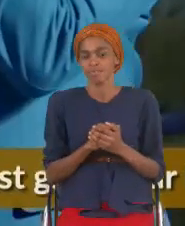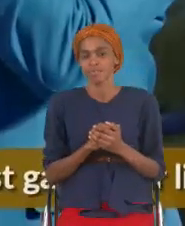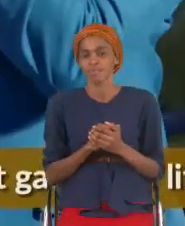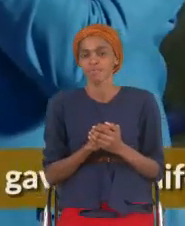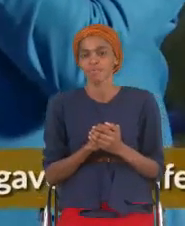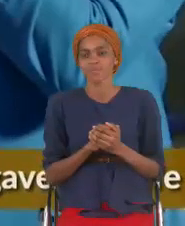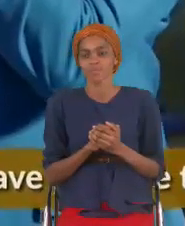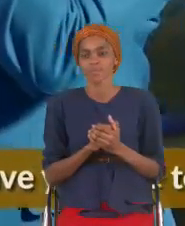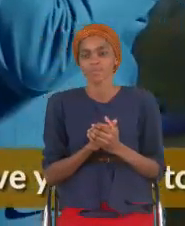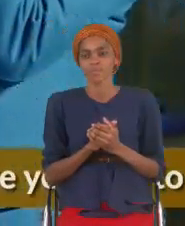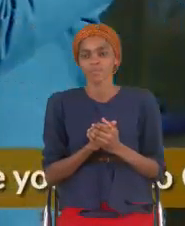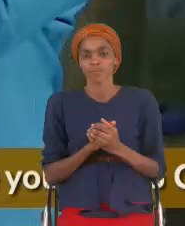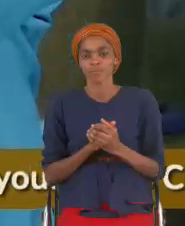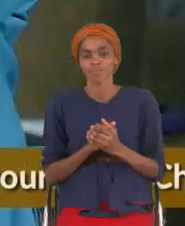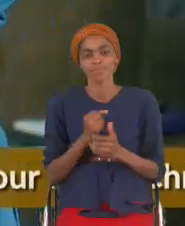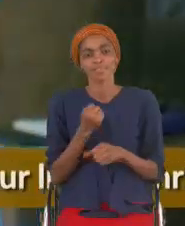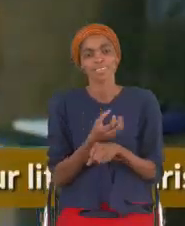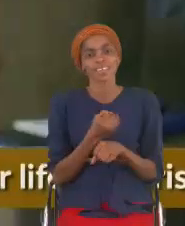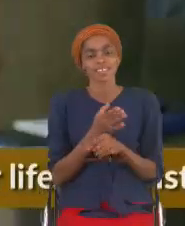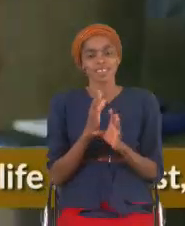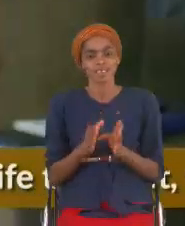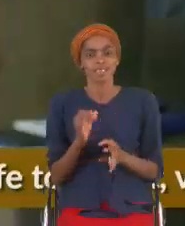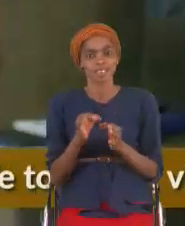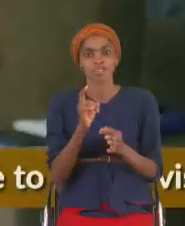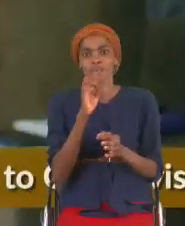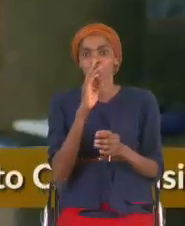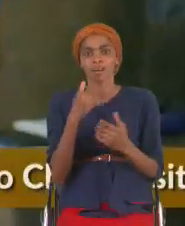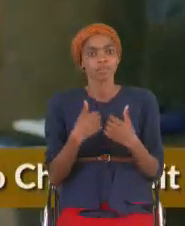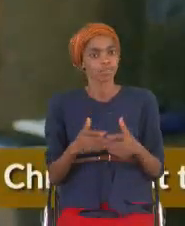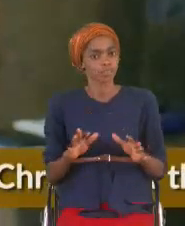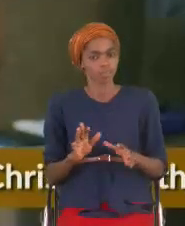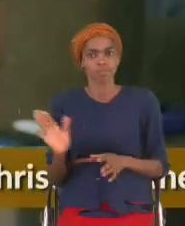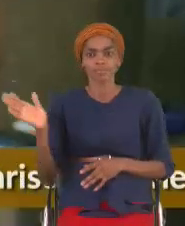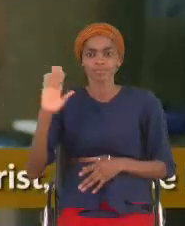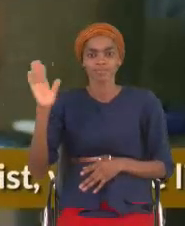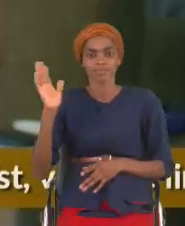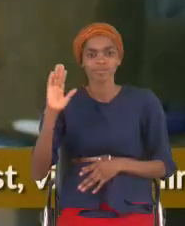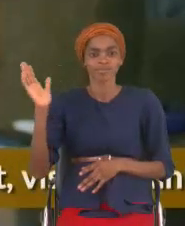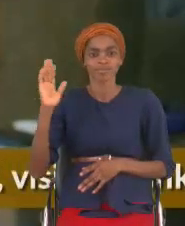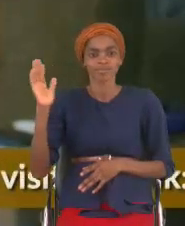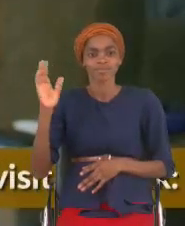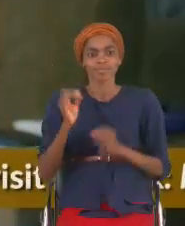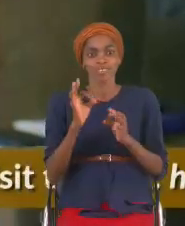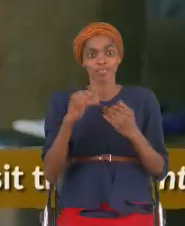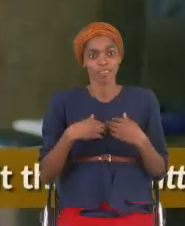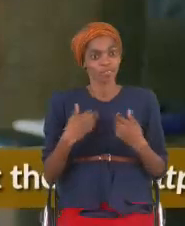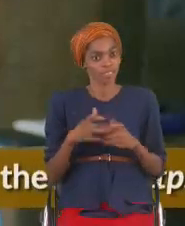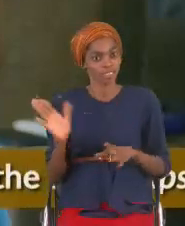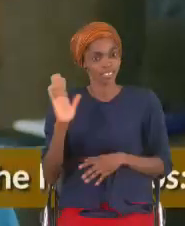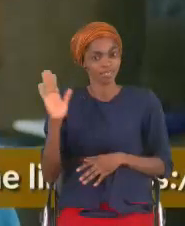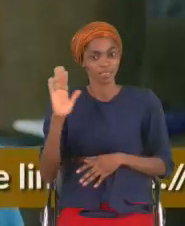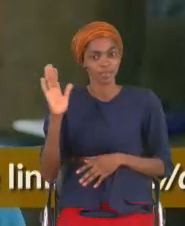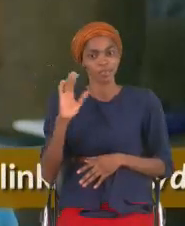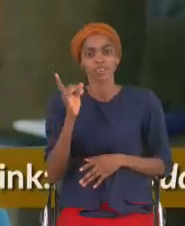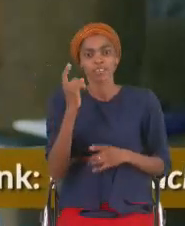Counselors, if you are true, can you wave your hand at me? If you are true from your